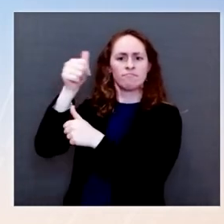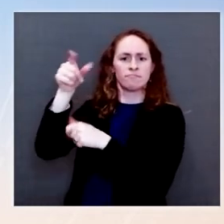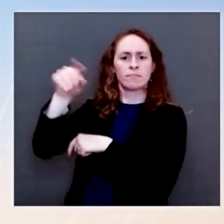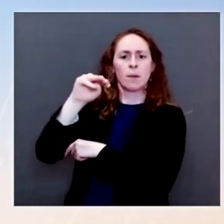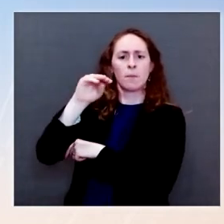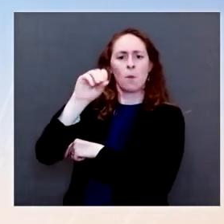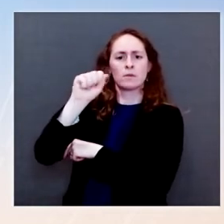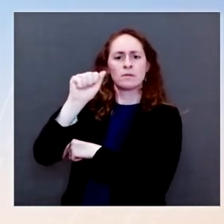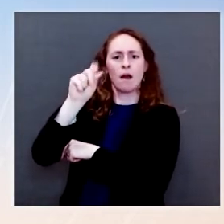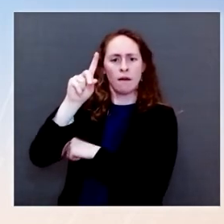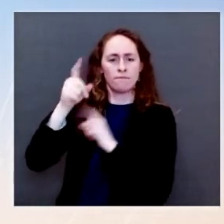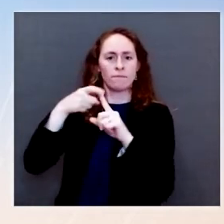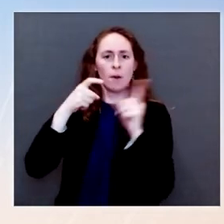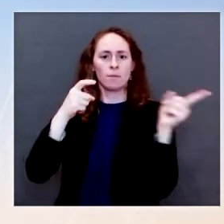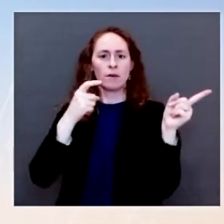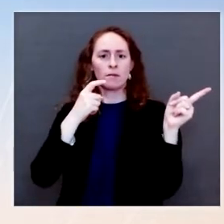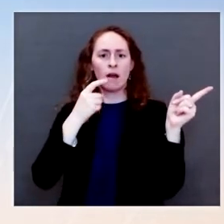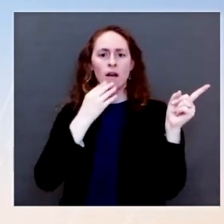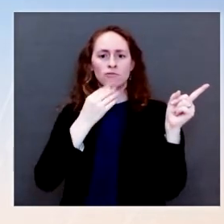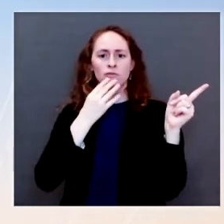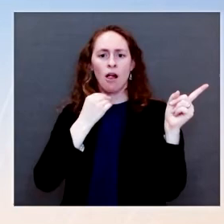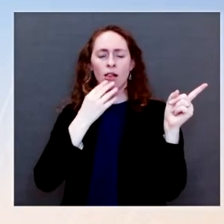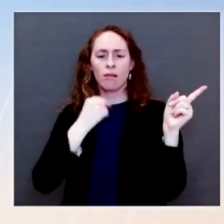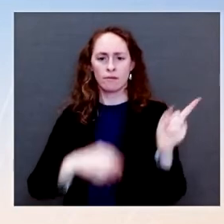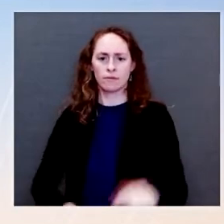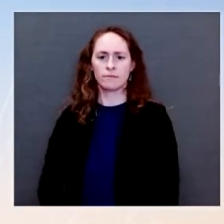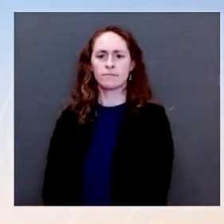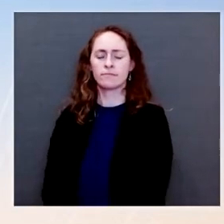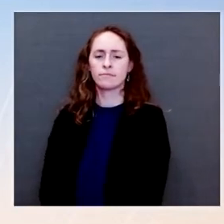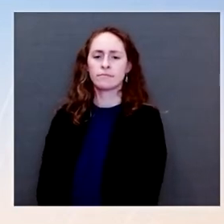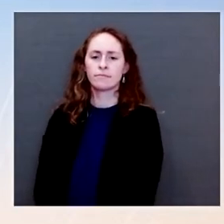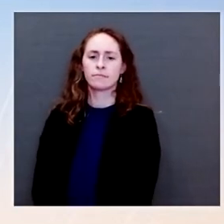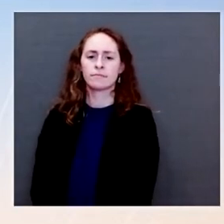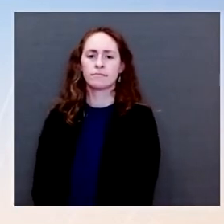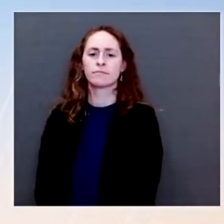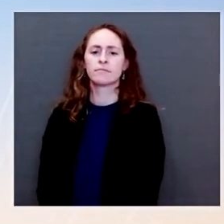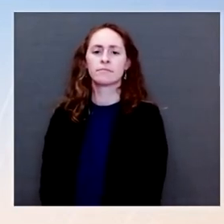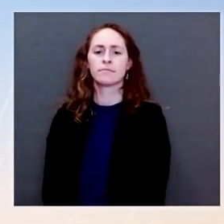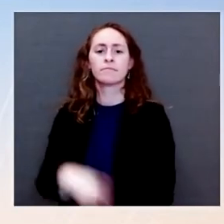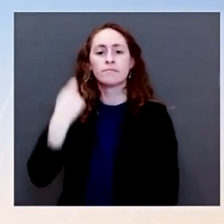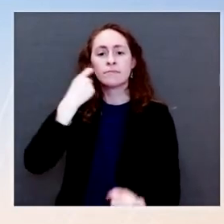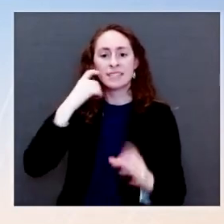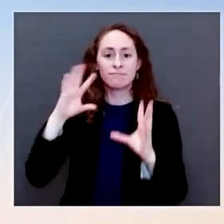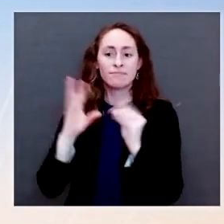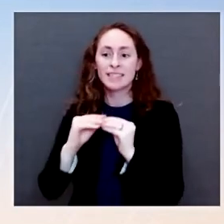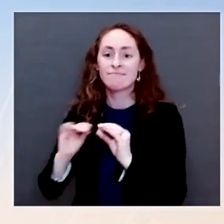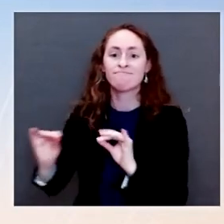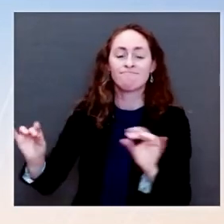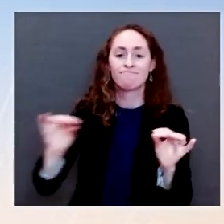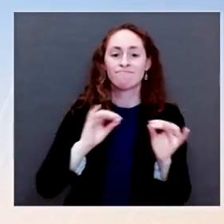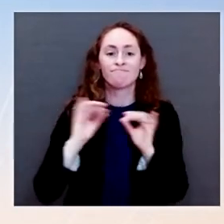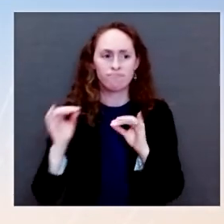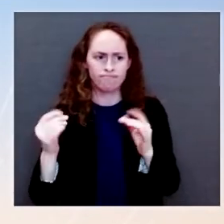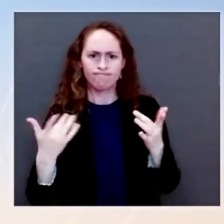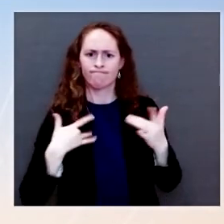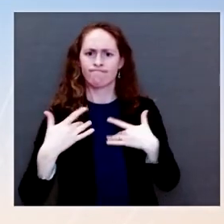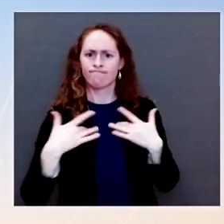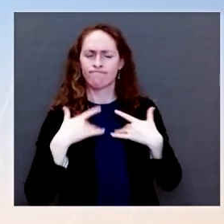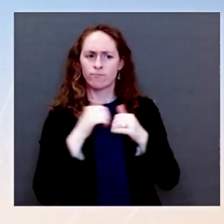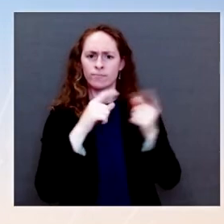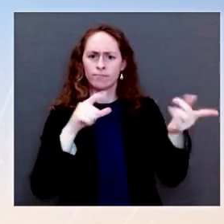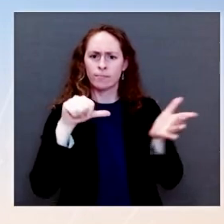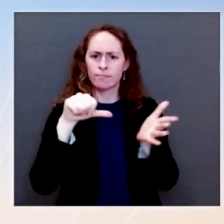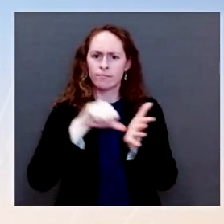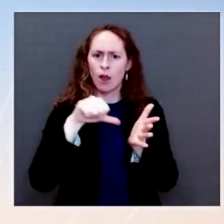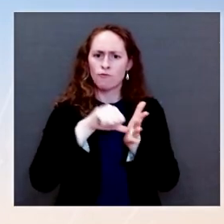last resort. Would President Biden support this option in case that negotiation is not make any